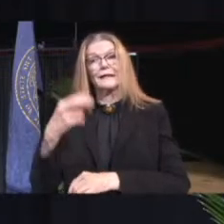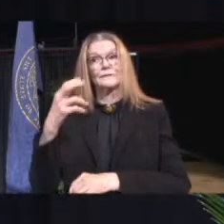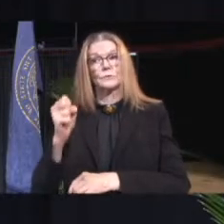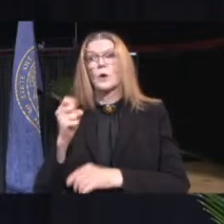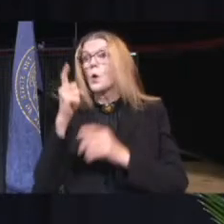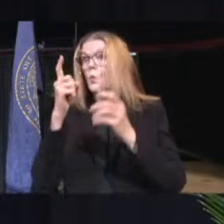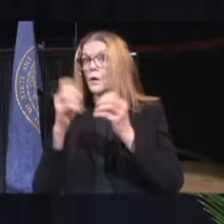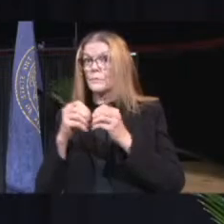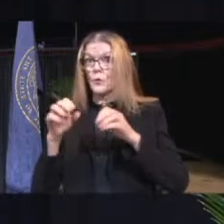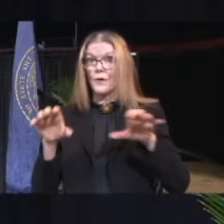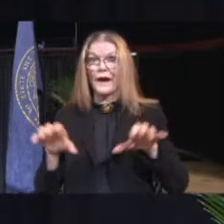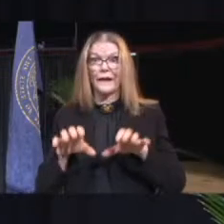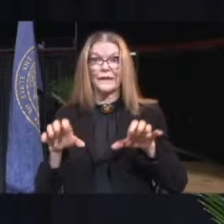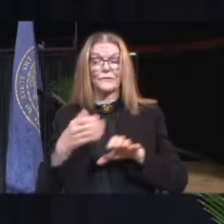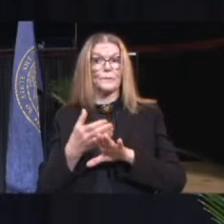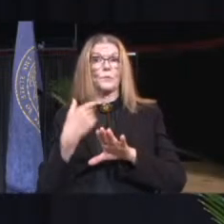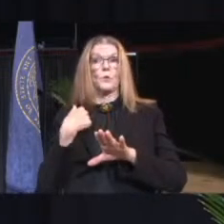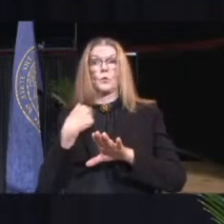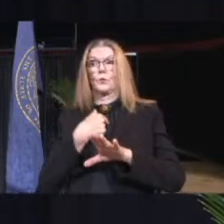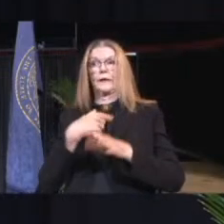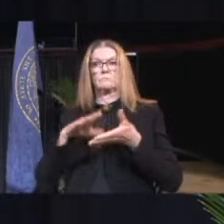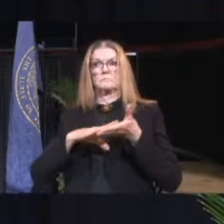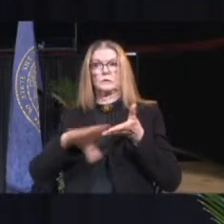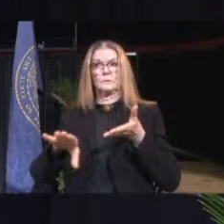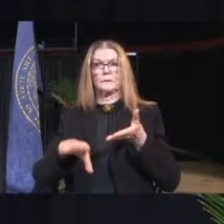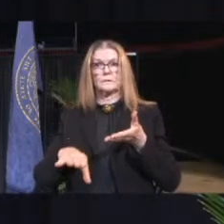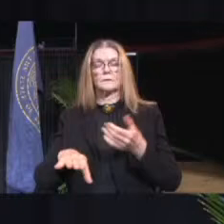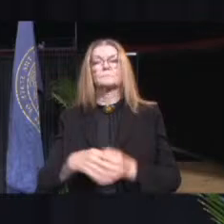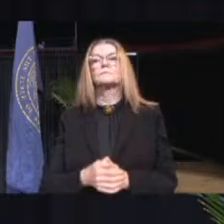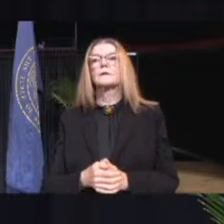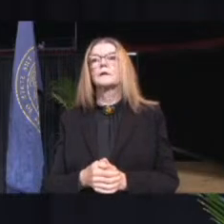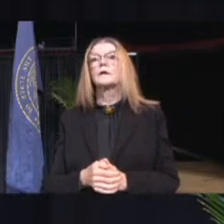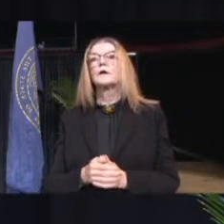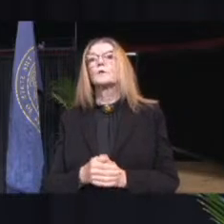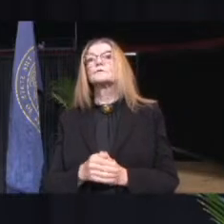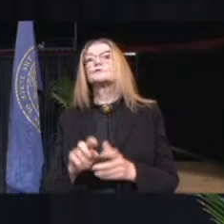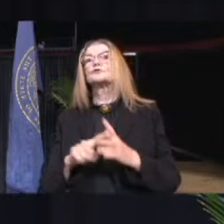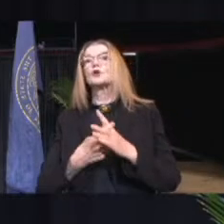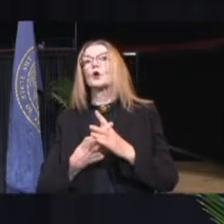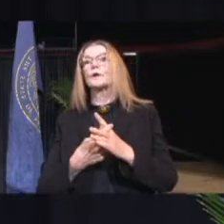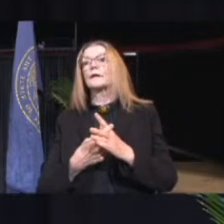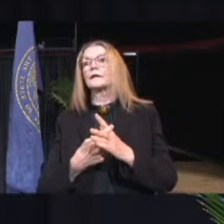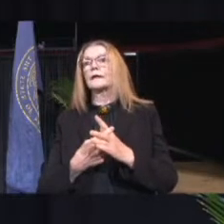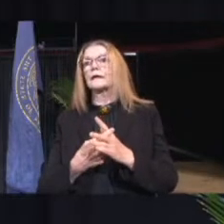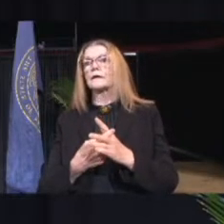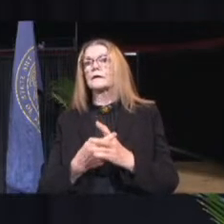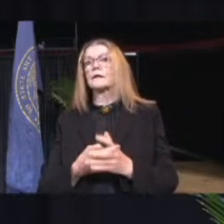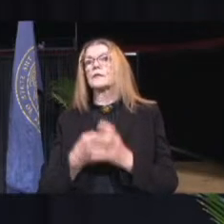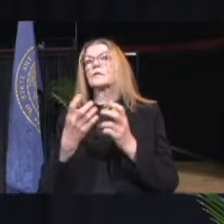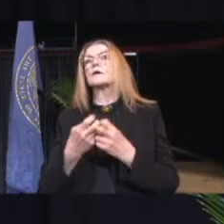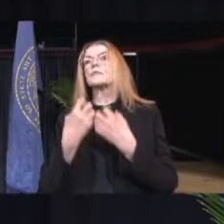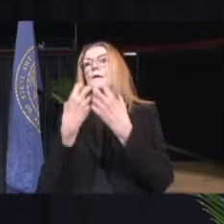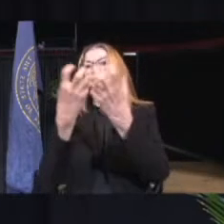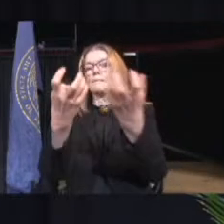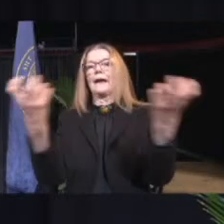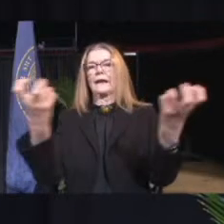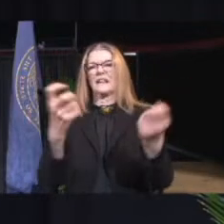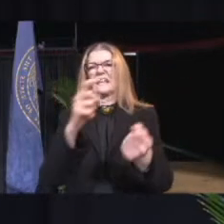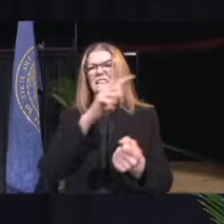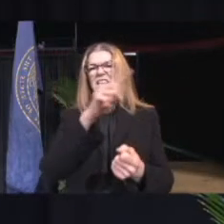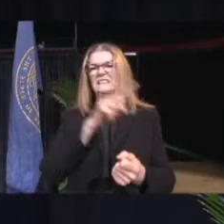activity before we actually dismiss. You're going to be dismissed from the back of the alphabet towards the